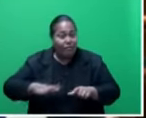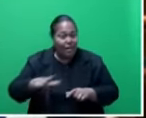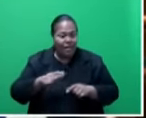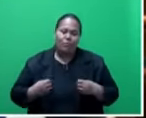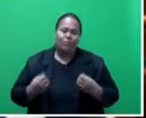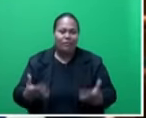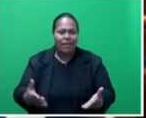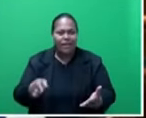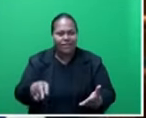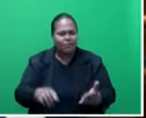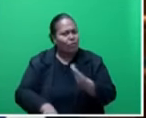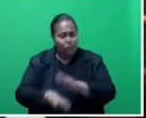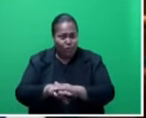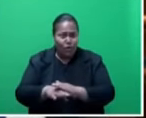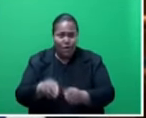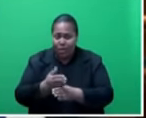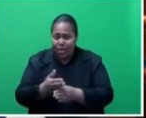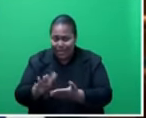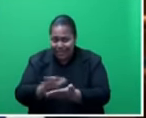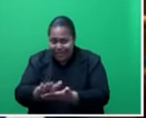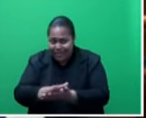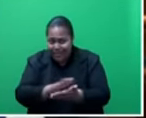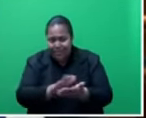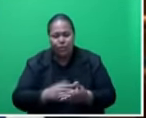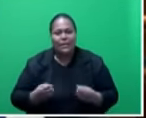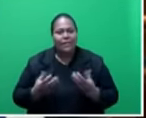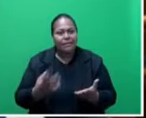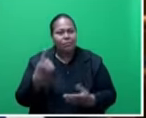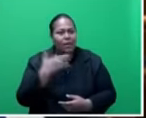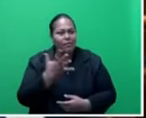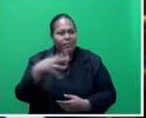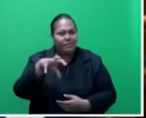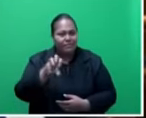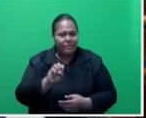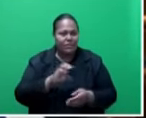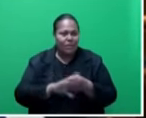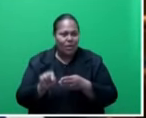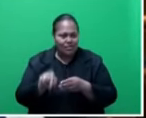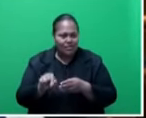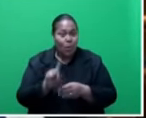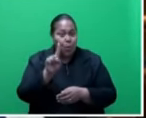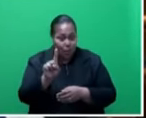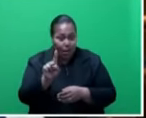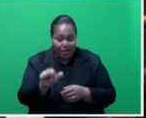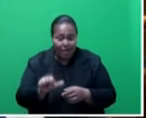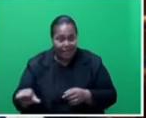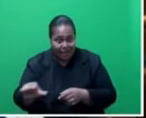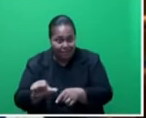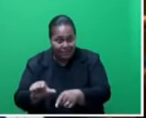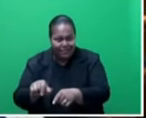completely cultivated, will be provided with $150 cash for that. So 1 acre per farmer throughout